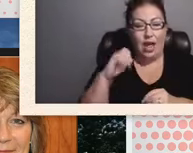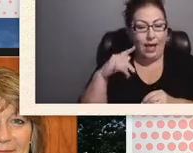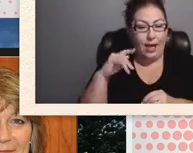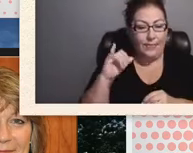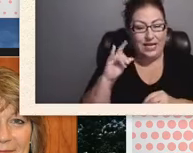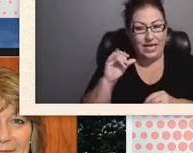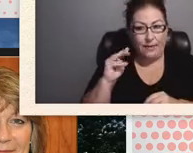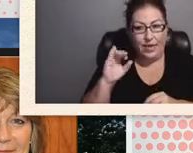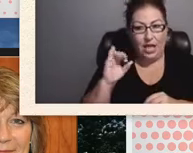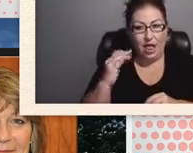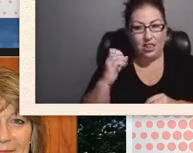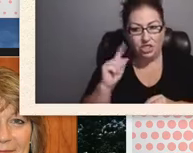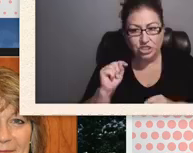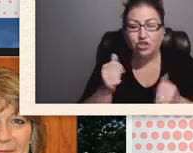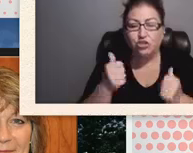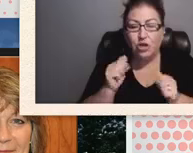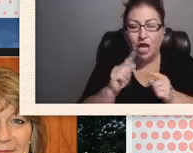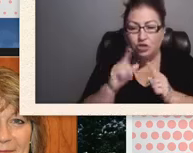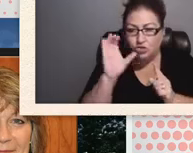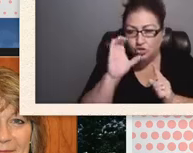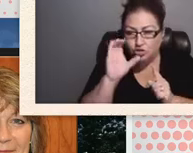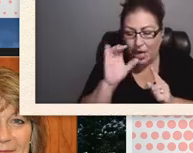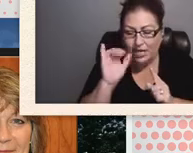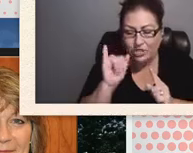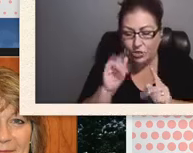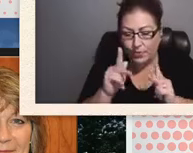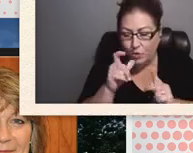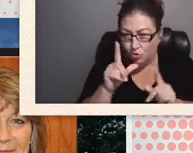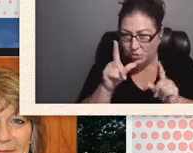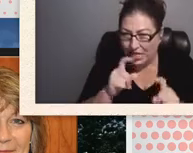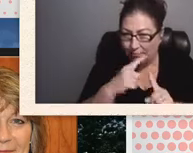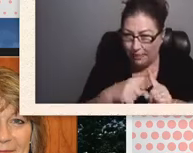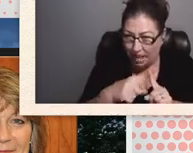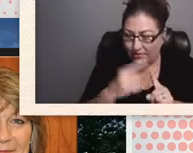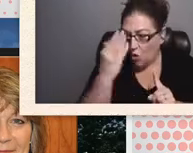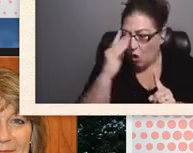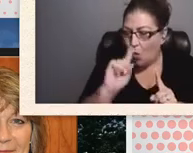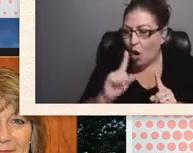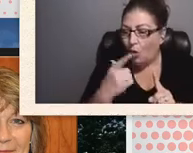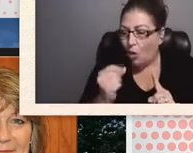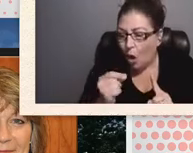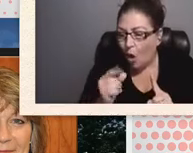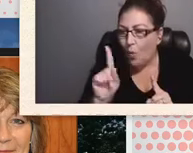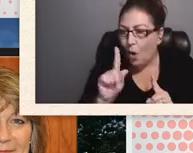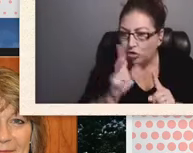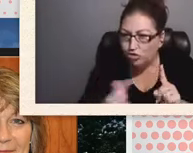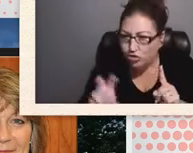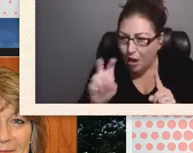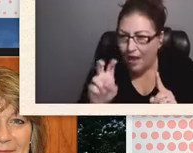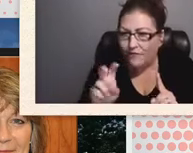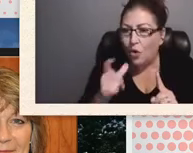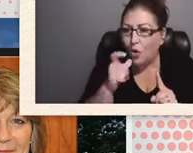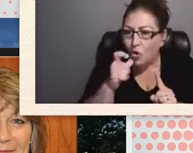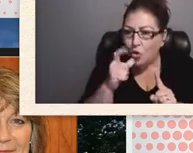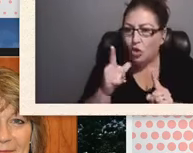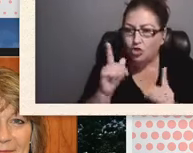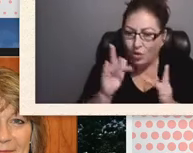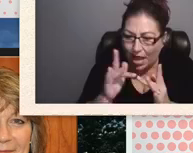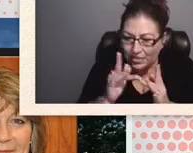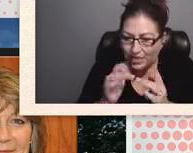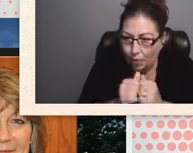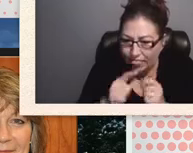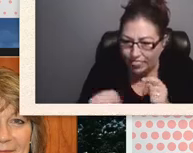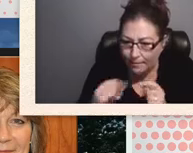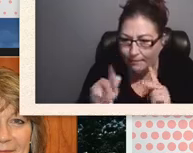those individuals who have tested positive to know where they've been or traveled to or who they've come in contact with to try